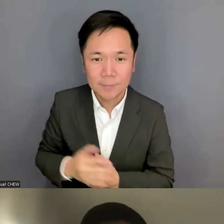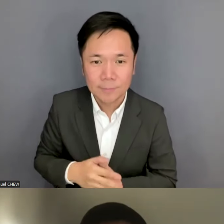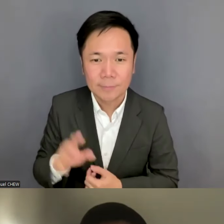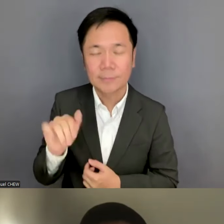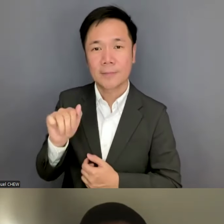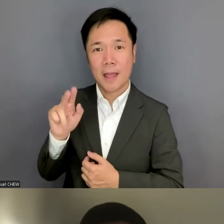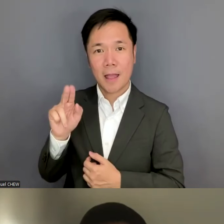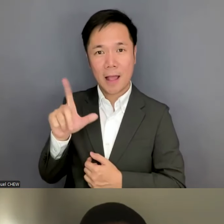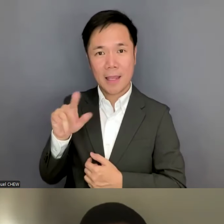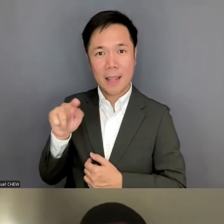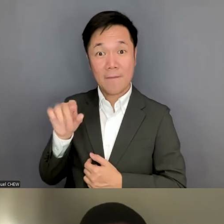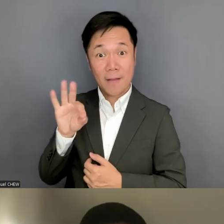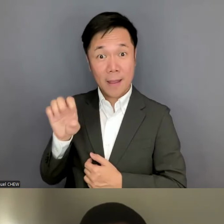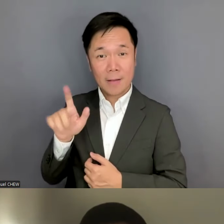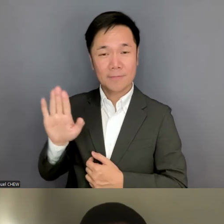again.